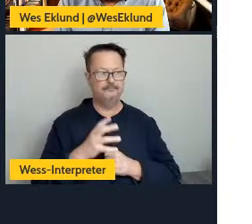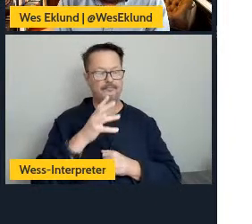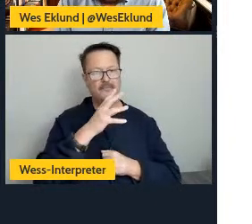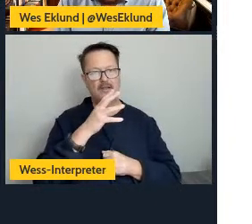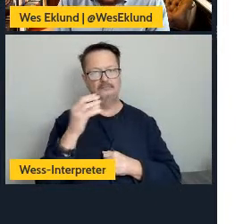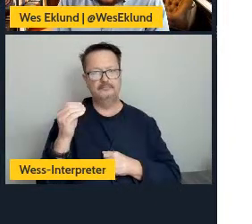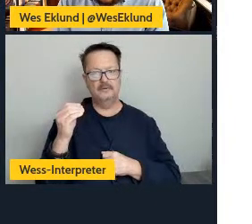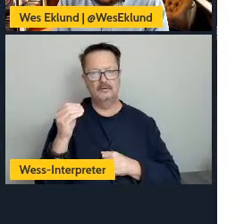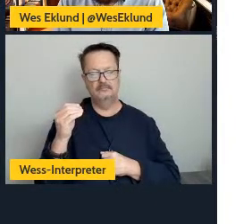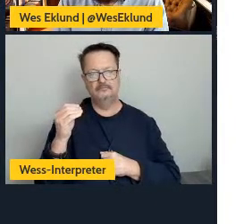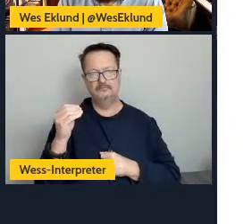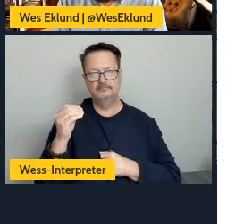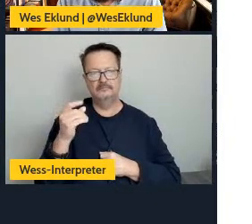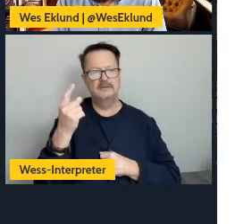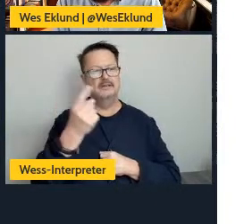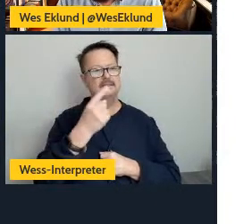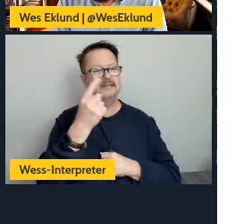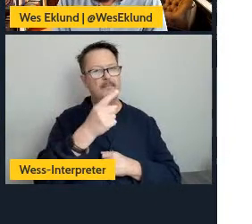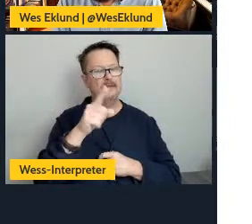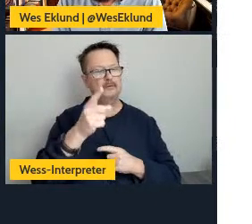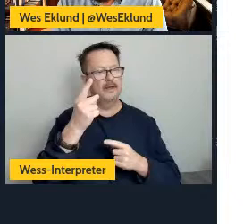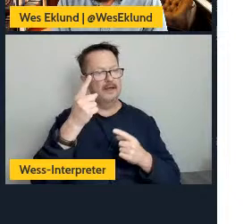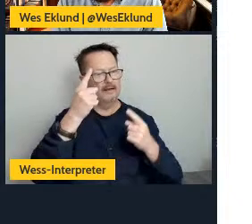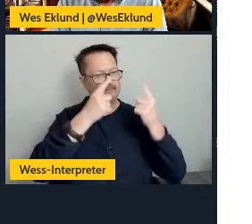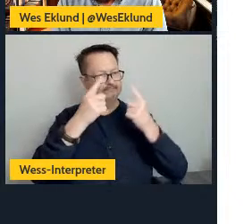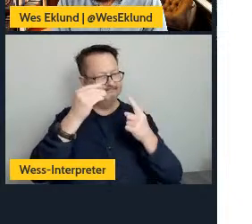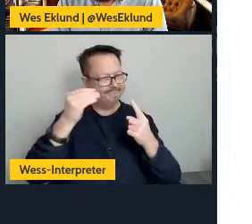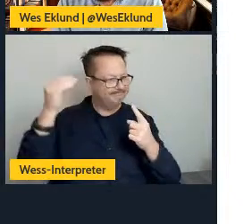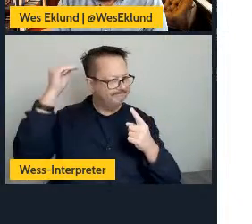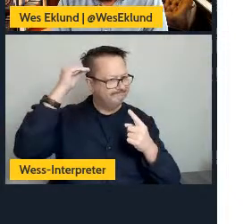And something to be thoughtful of is